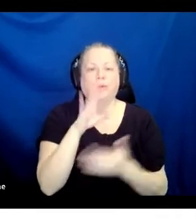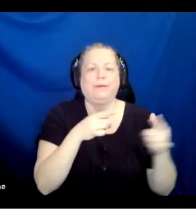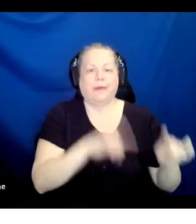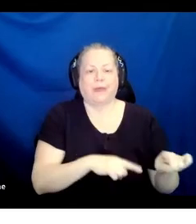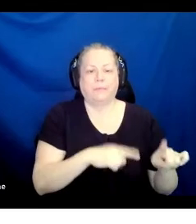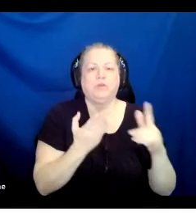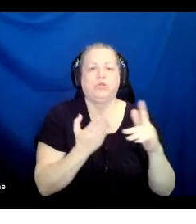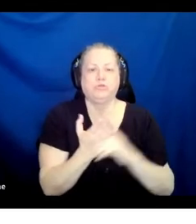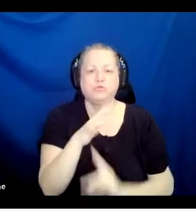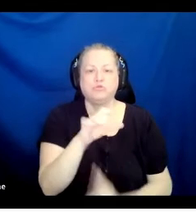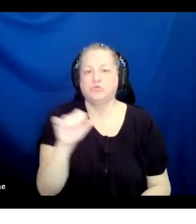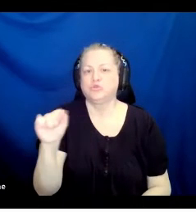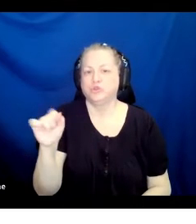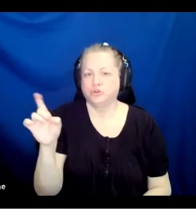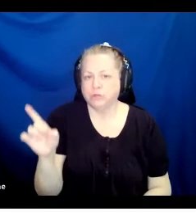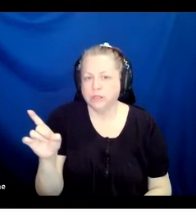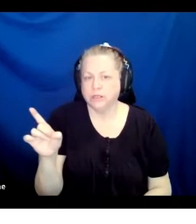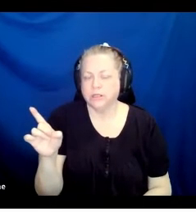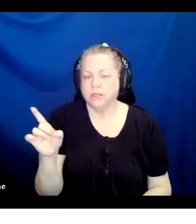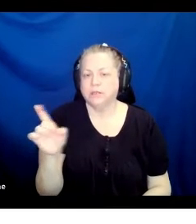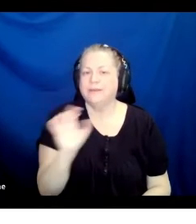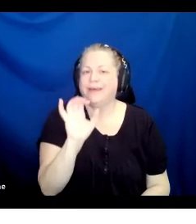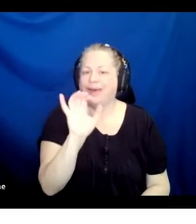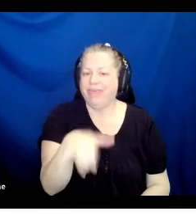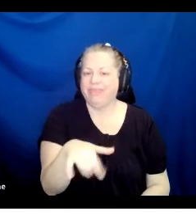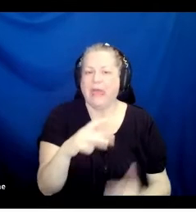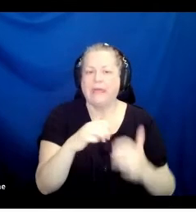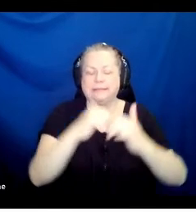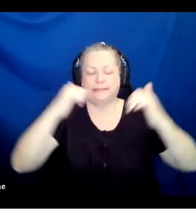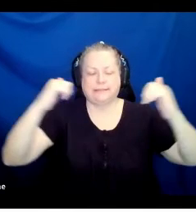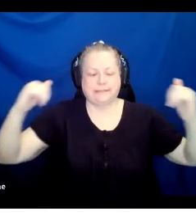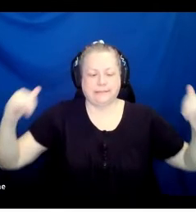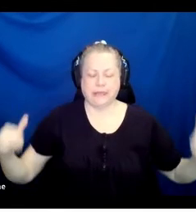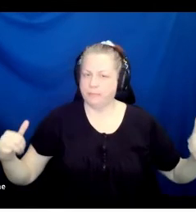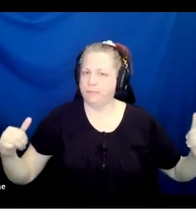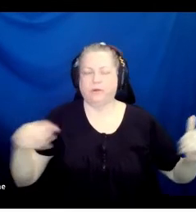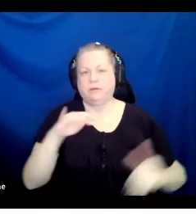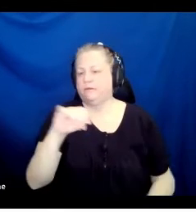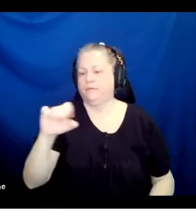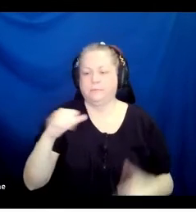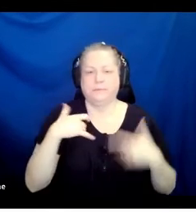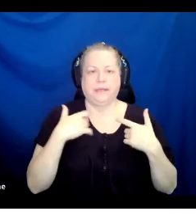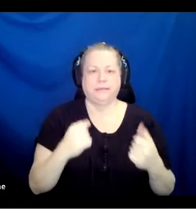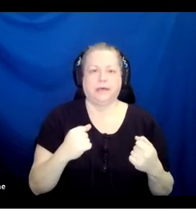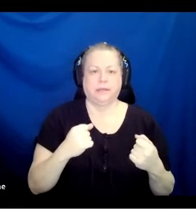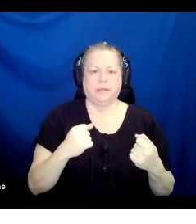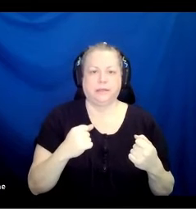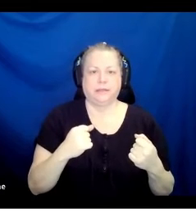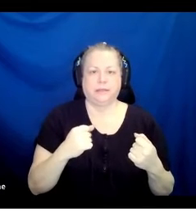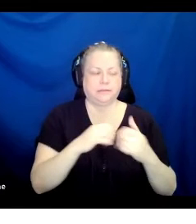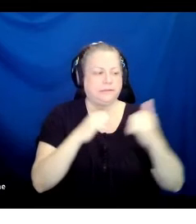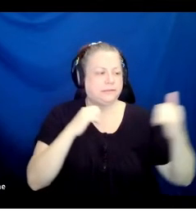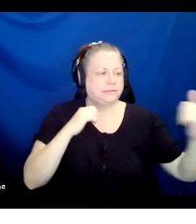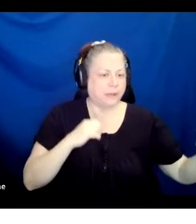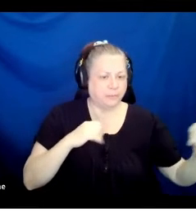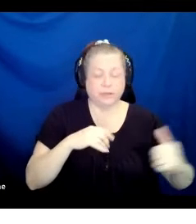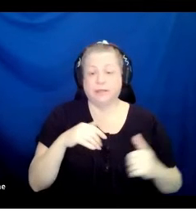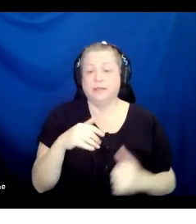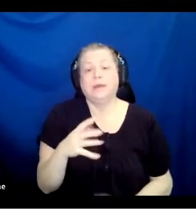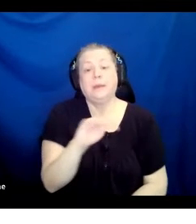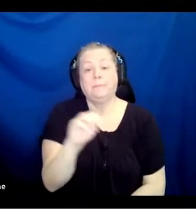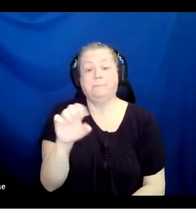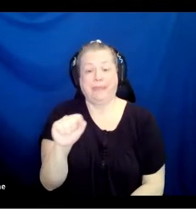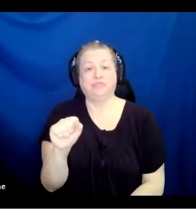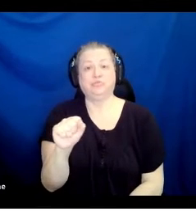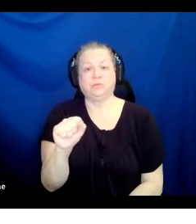Security Administration, and that is completely separate from the MassHealth renewal. In Massachusetts,